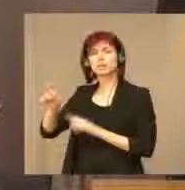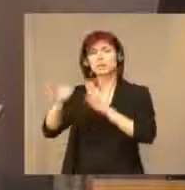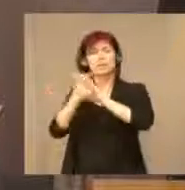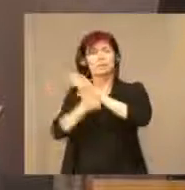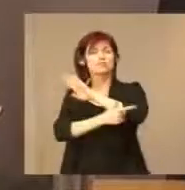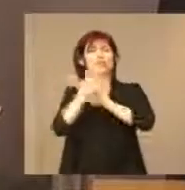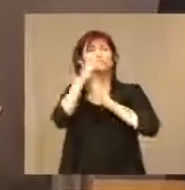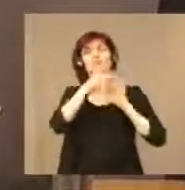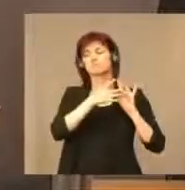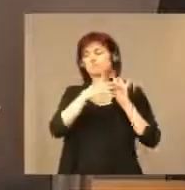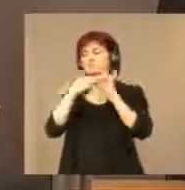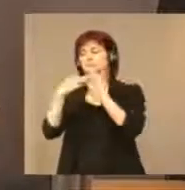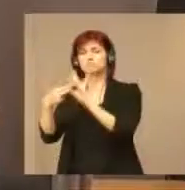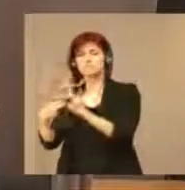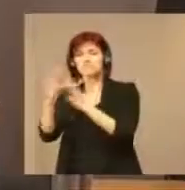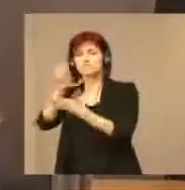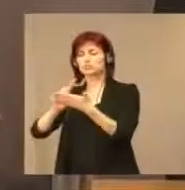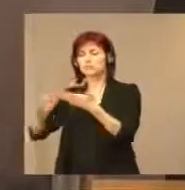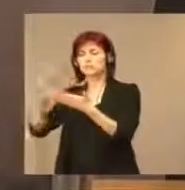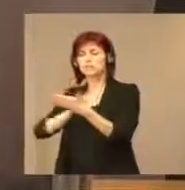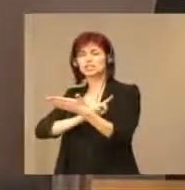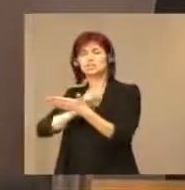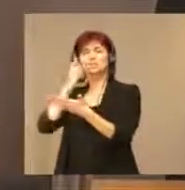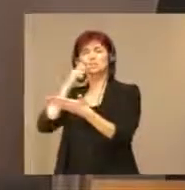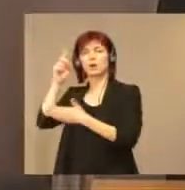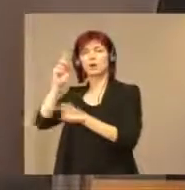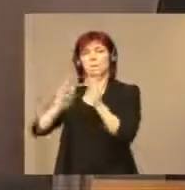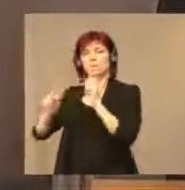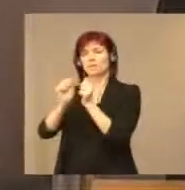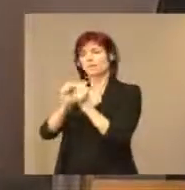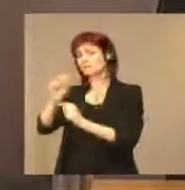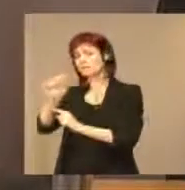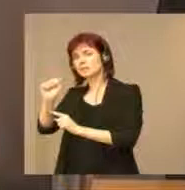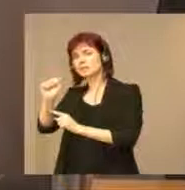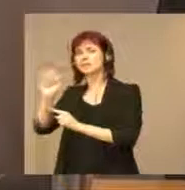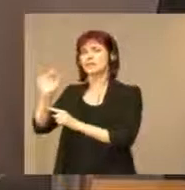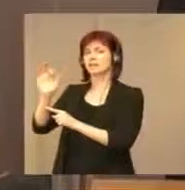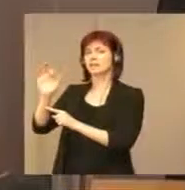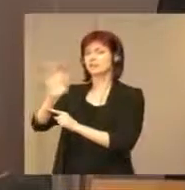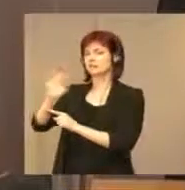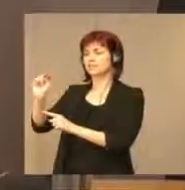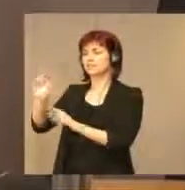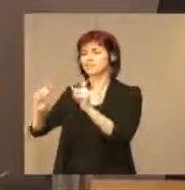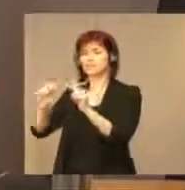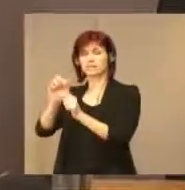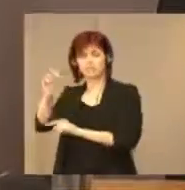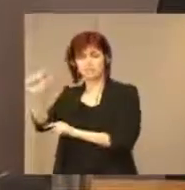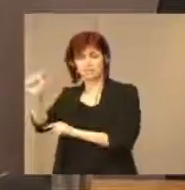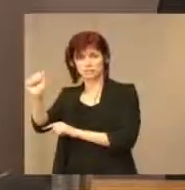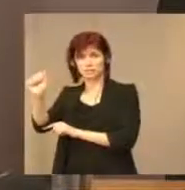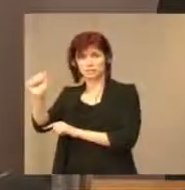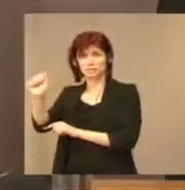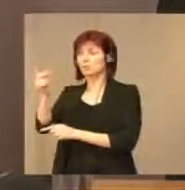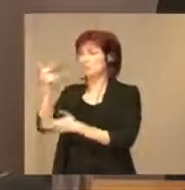with discrimination against people with disabilities and First Nation people with disability as we face